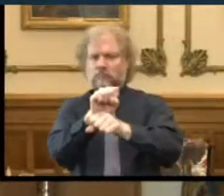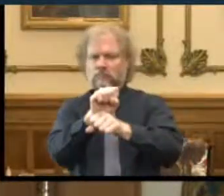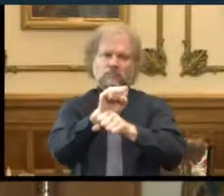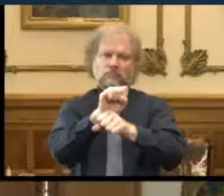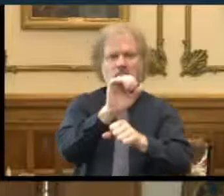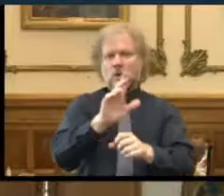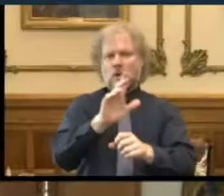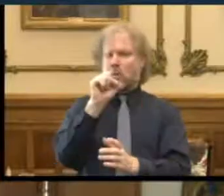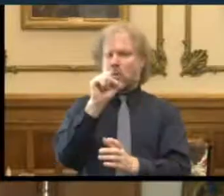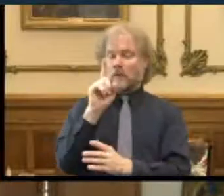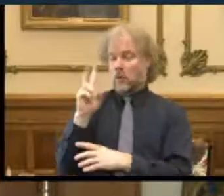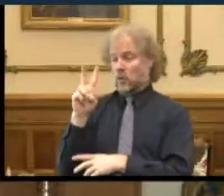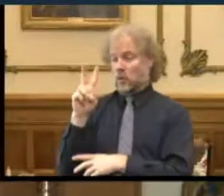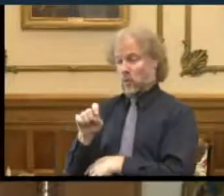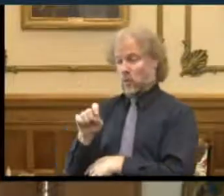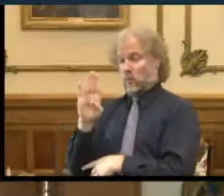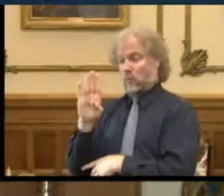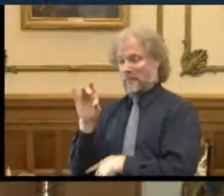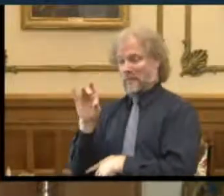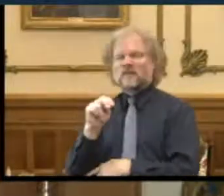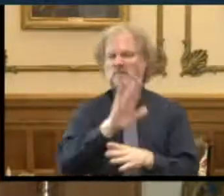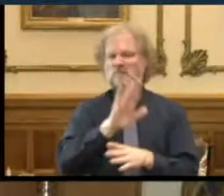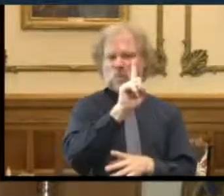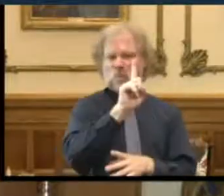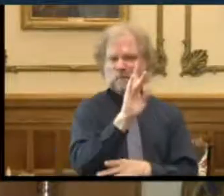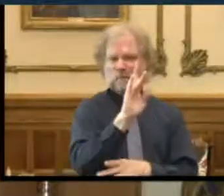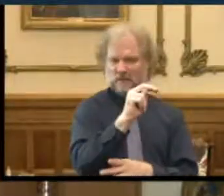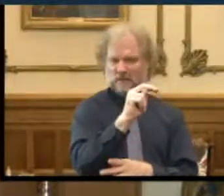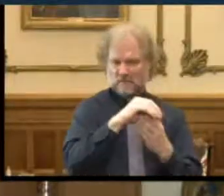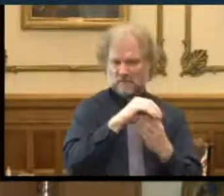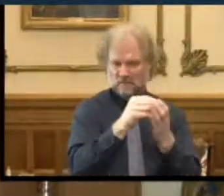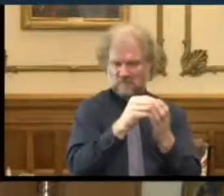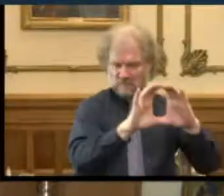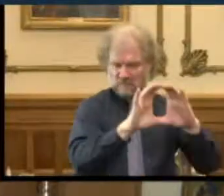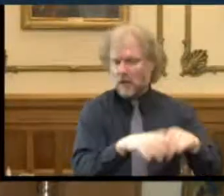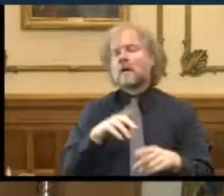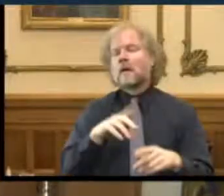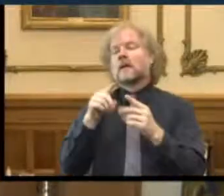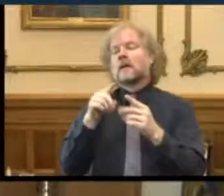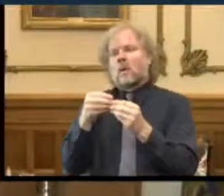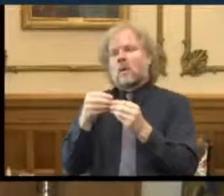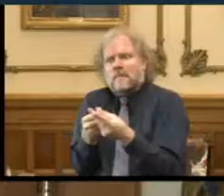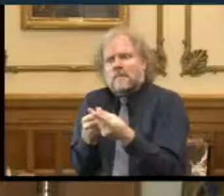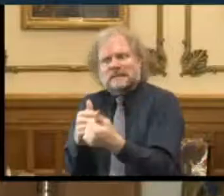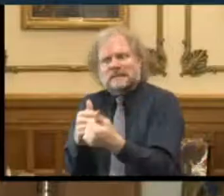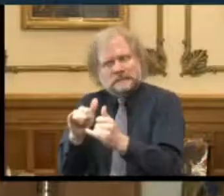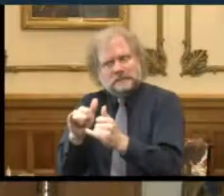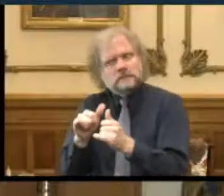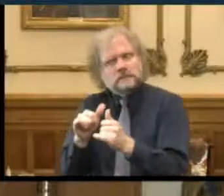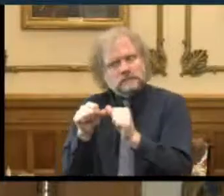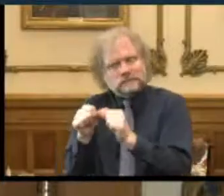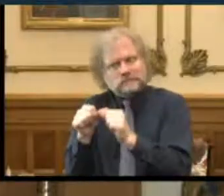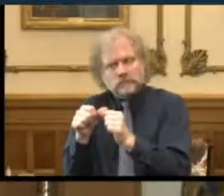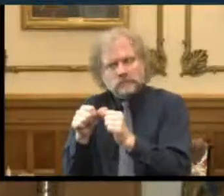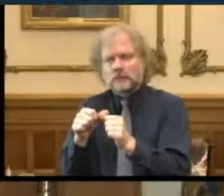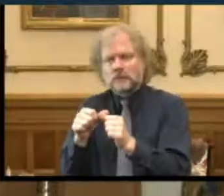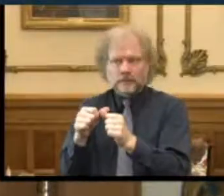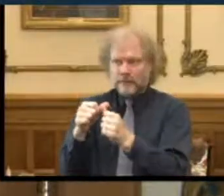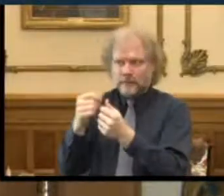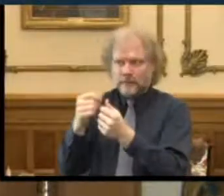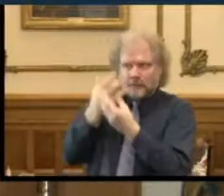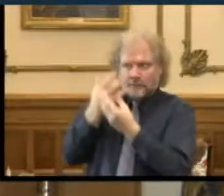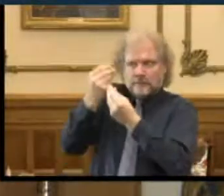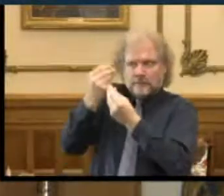out of the 2.4. Then there's also additional expenses of which we're still continuing to get guidance